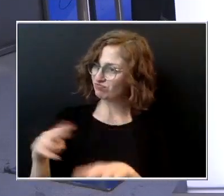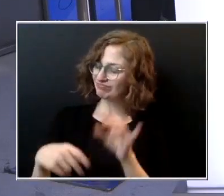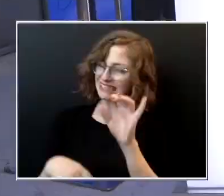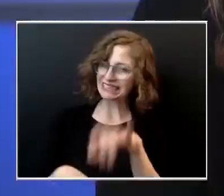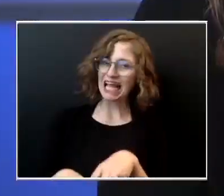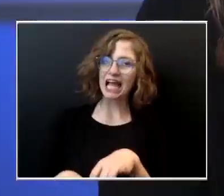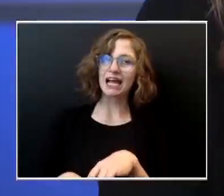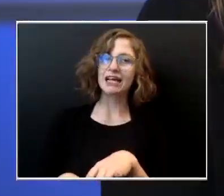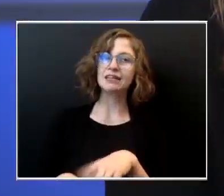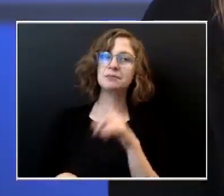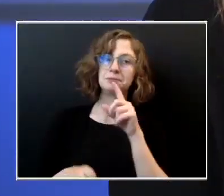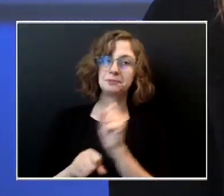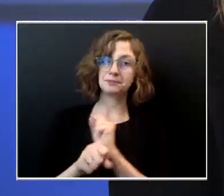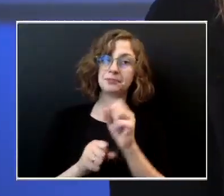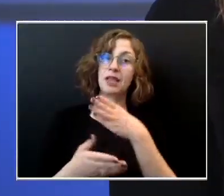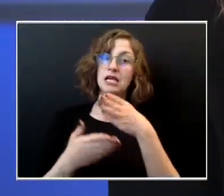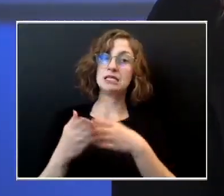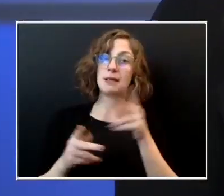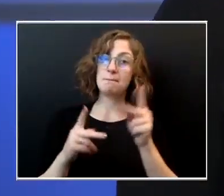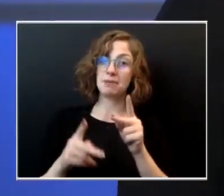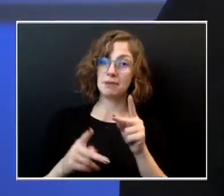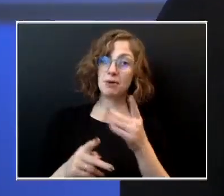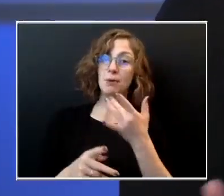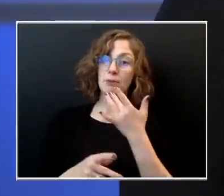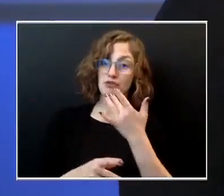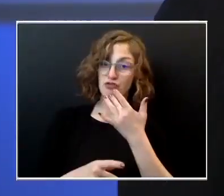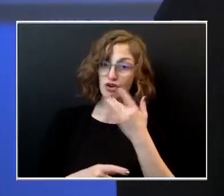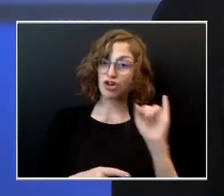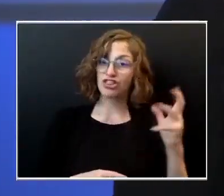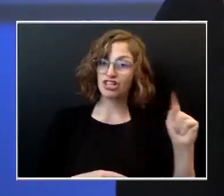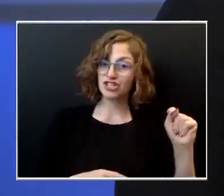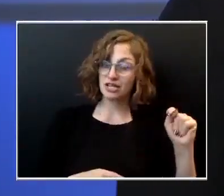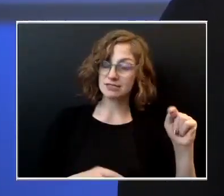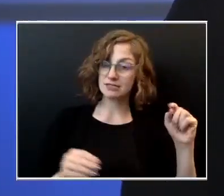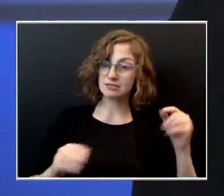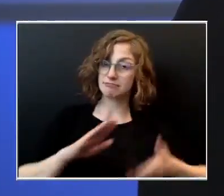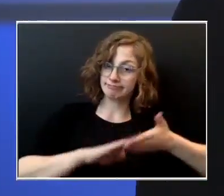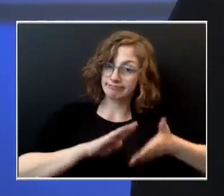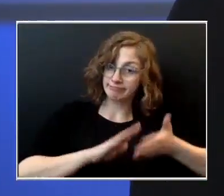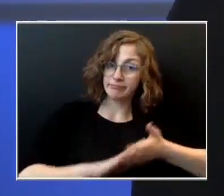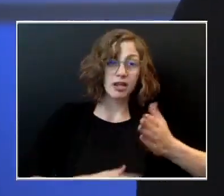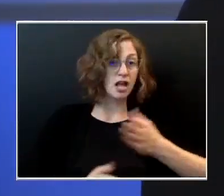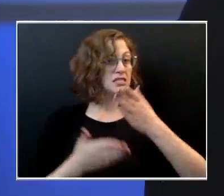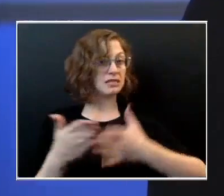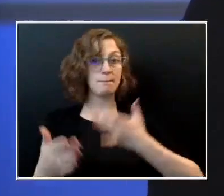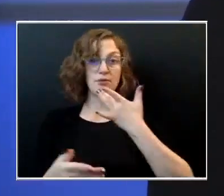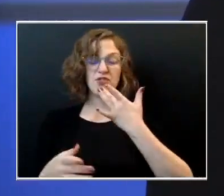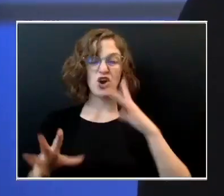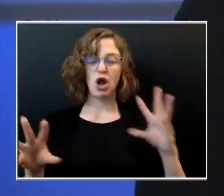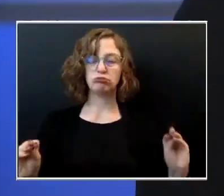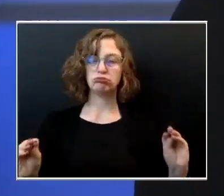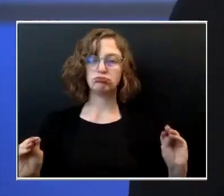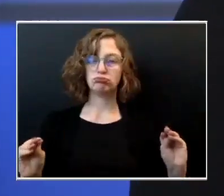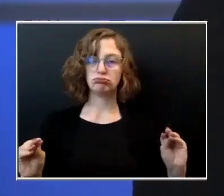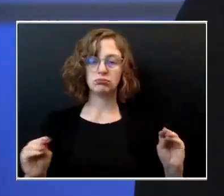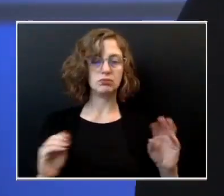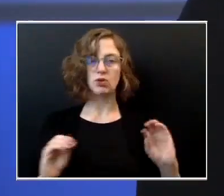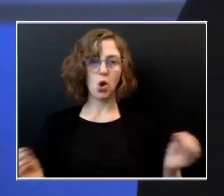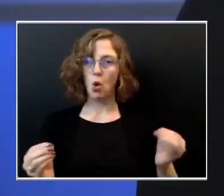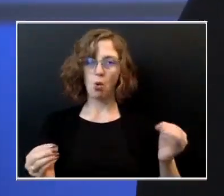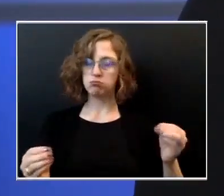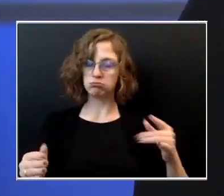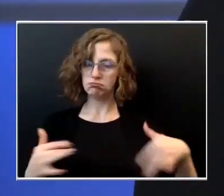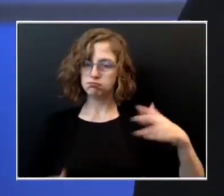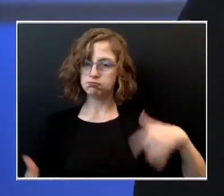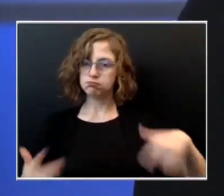people who prefer to sit in a hot tub with the jets going and some that don't. We let them choose, really. But again, we're monitoring that core body